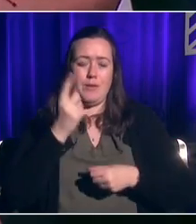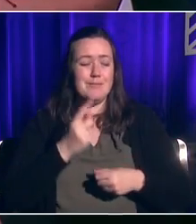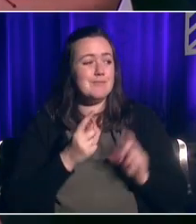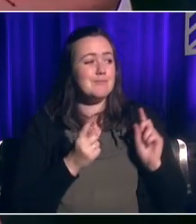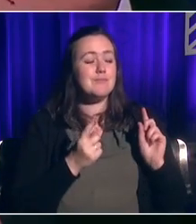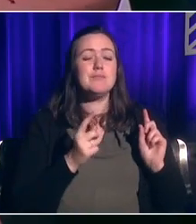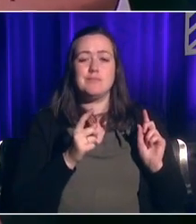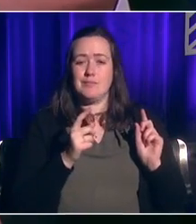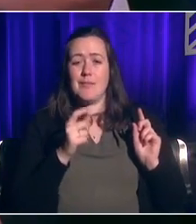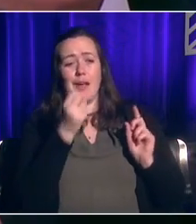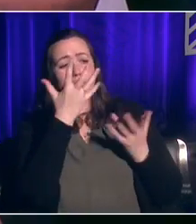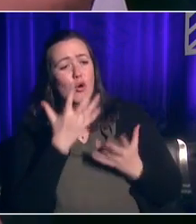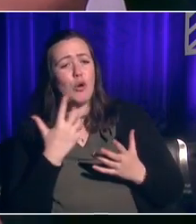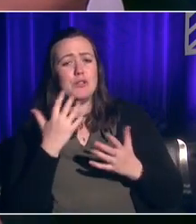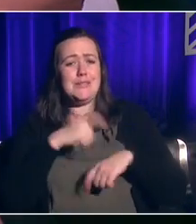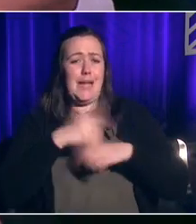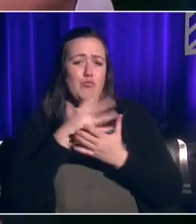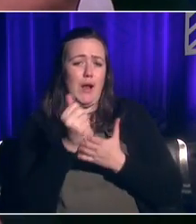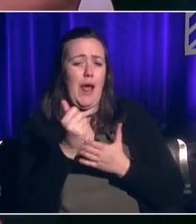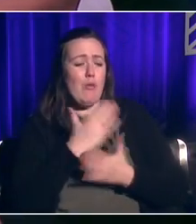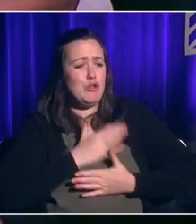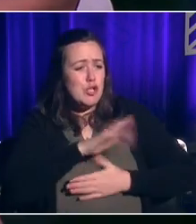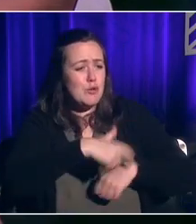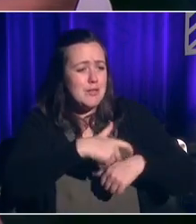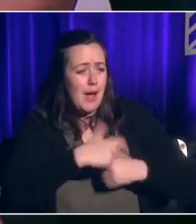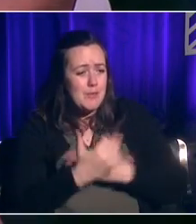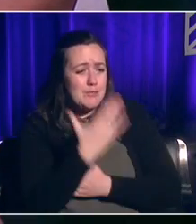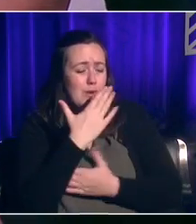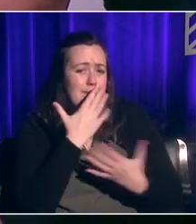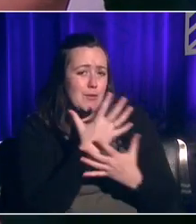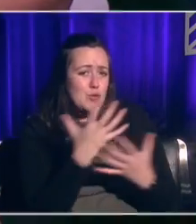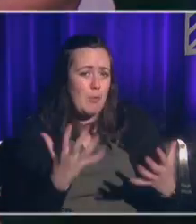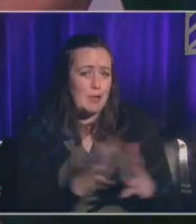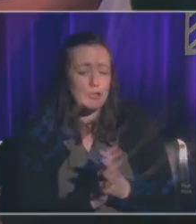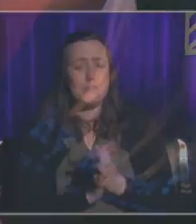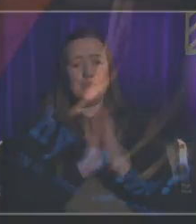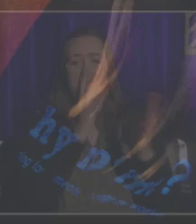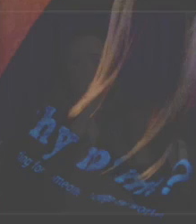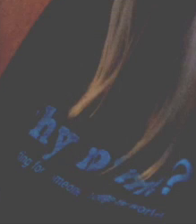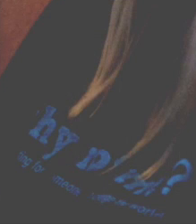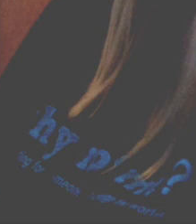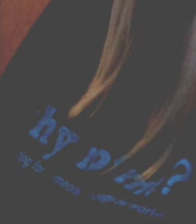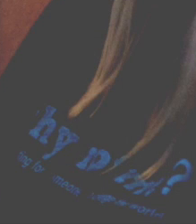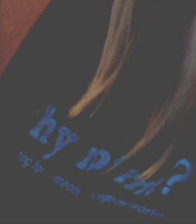are out of time, but we really appreciate your time this morning. Absolutely. Thank you so much, Anna. Yeah, of course. Thank you. Thank you. All right.